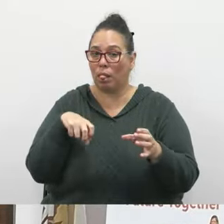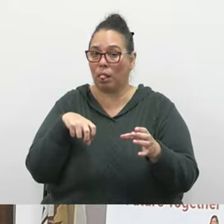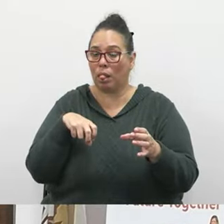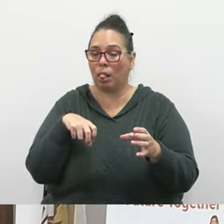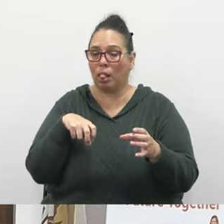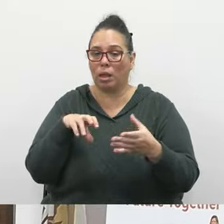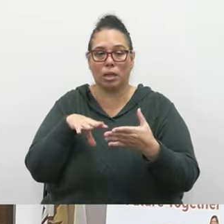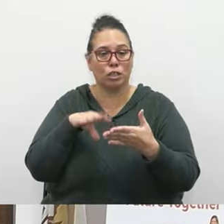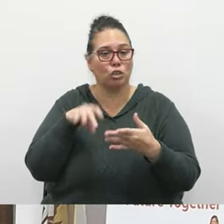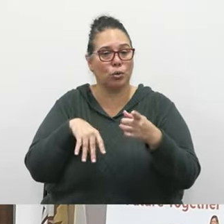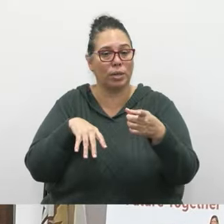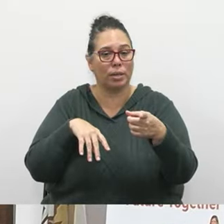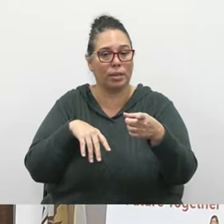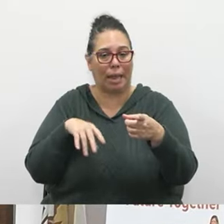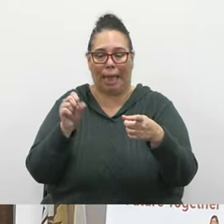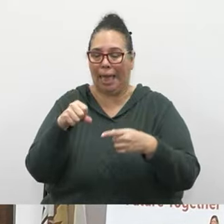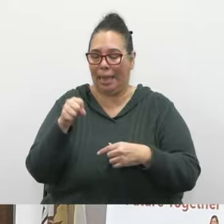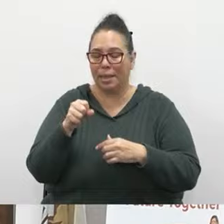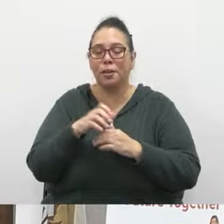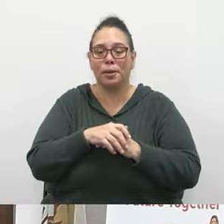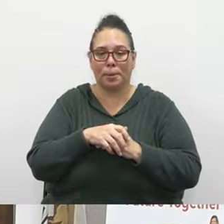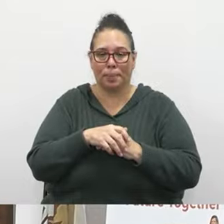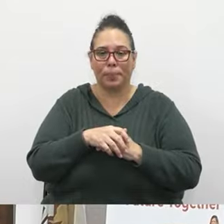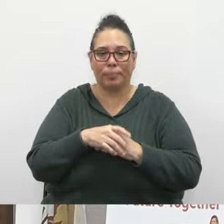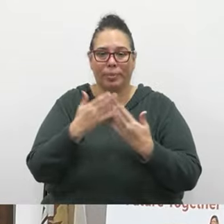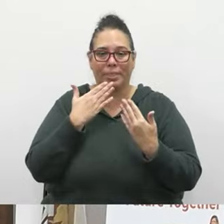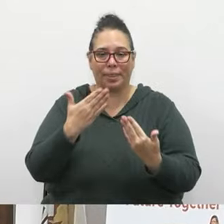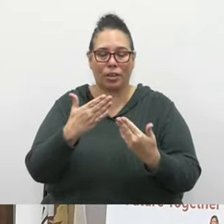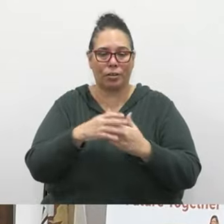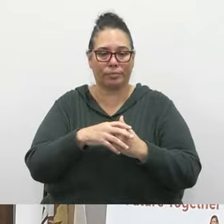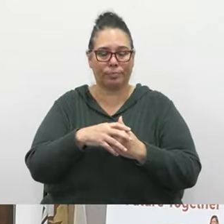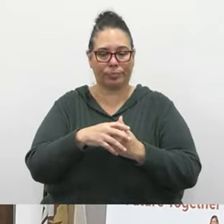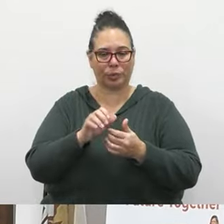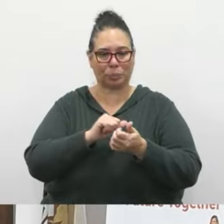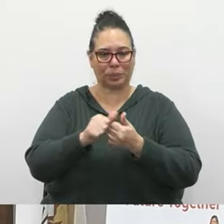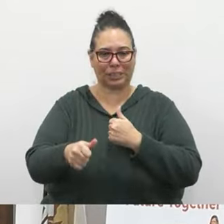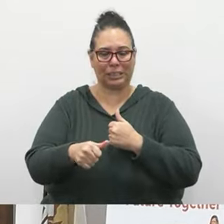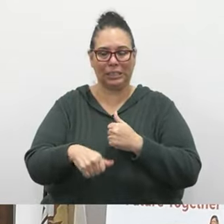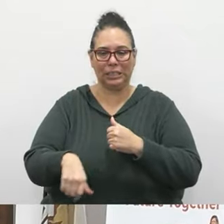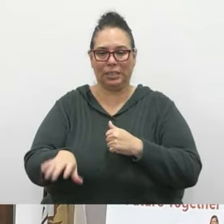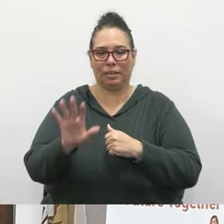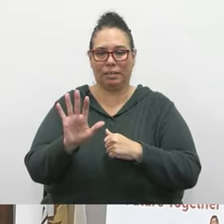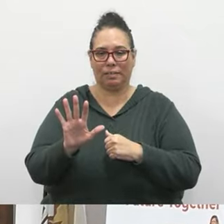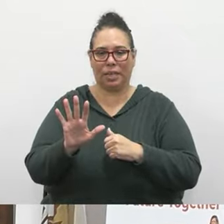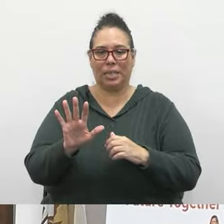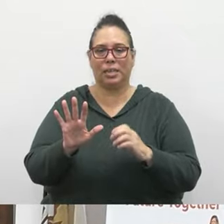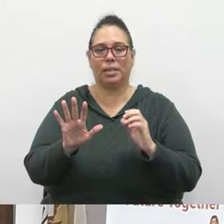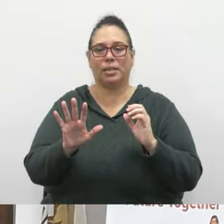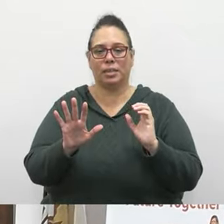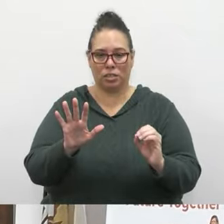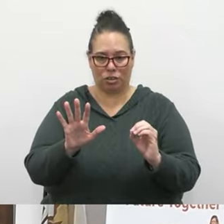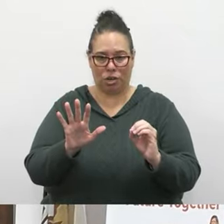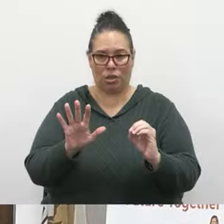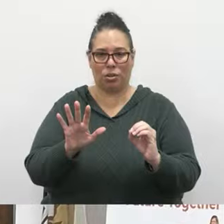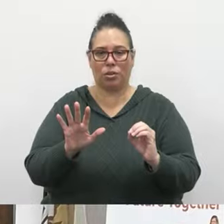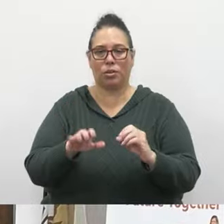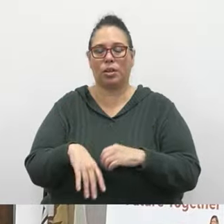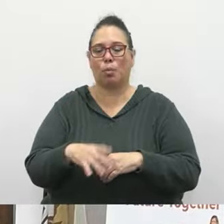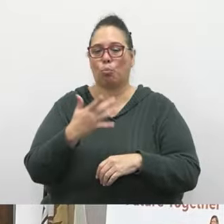our student board member with a Aye. preferential vote? Thank you. So that passes 5-0